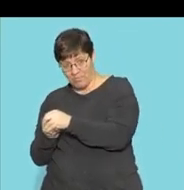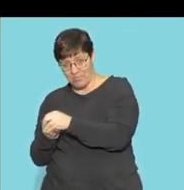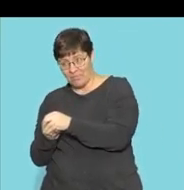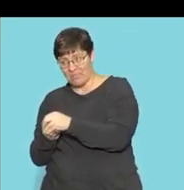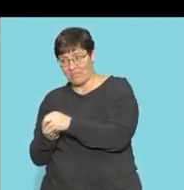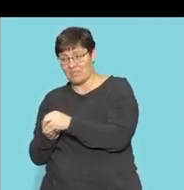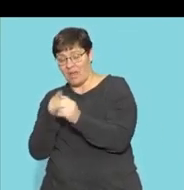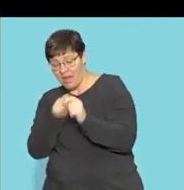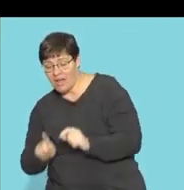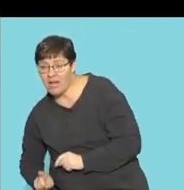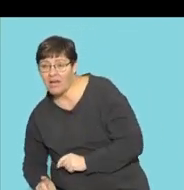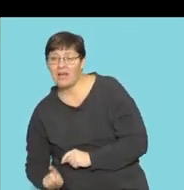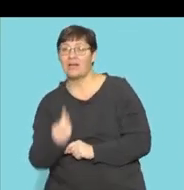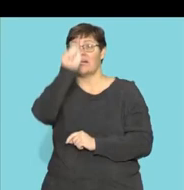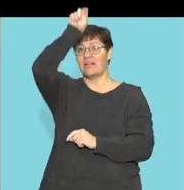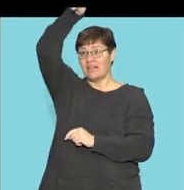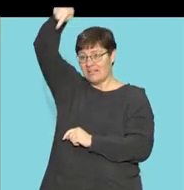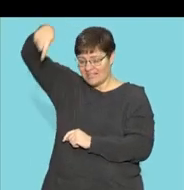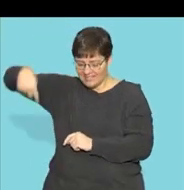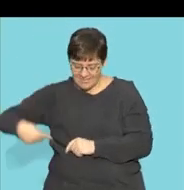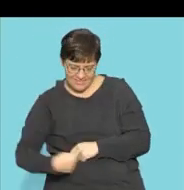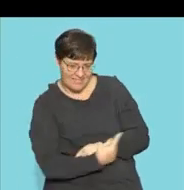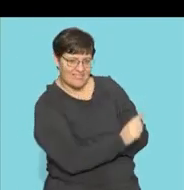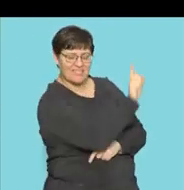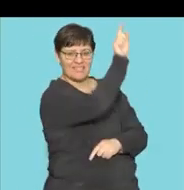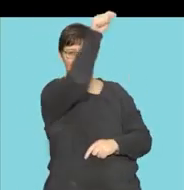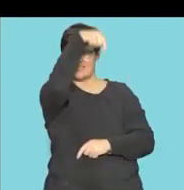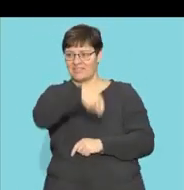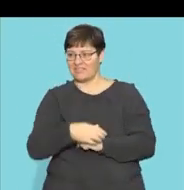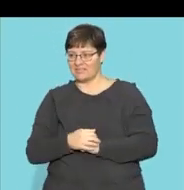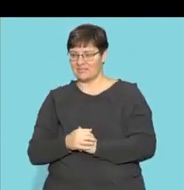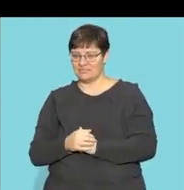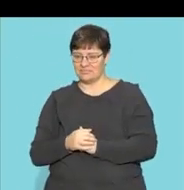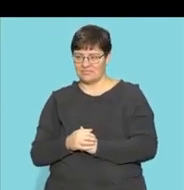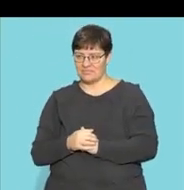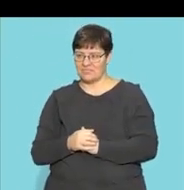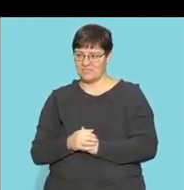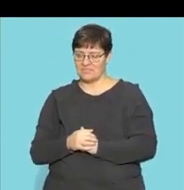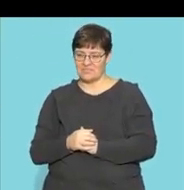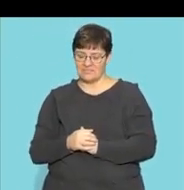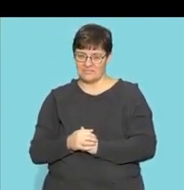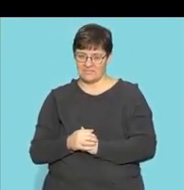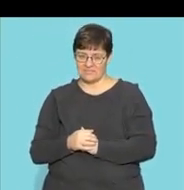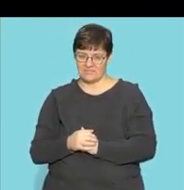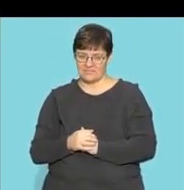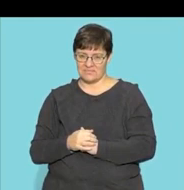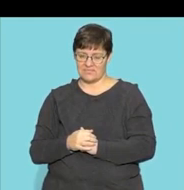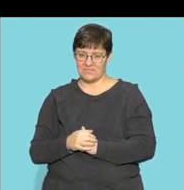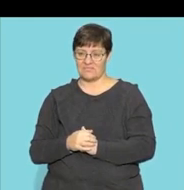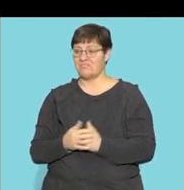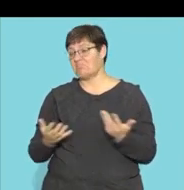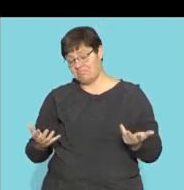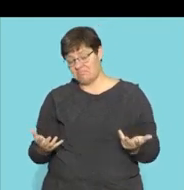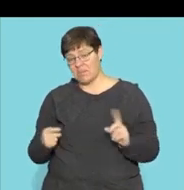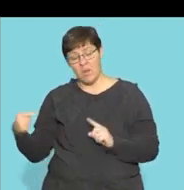move towards the negative electrode. And inside the wires, positive charges, if they could move, would be moving in this